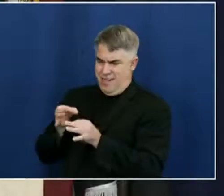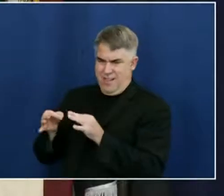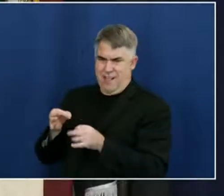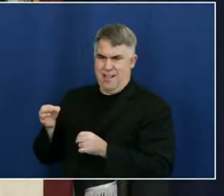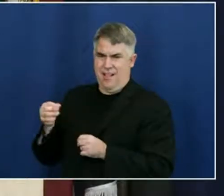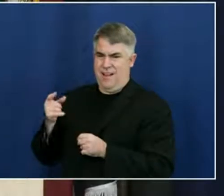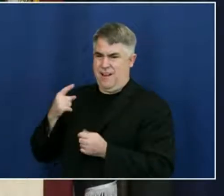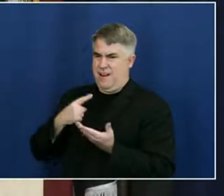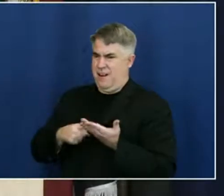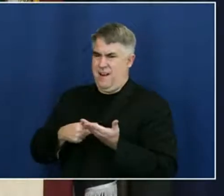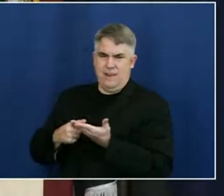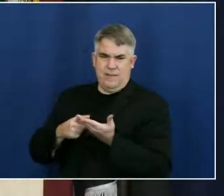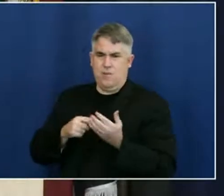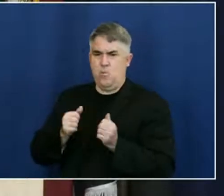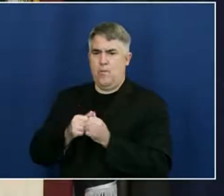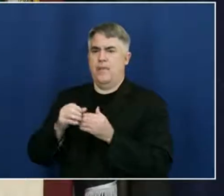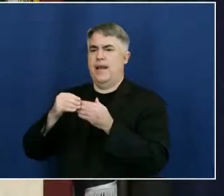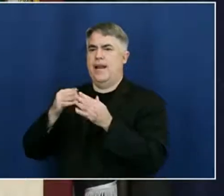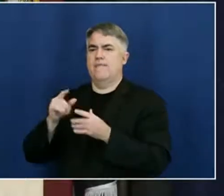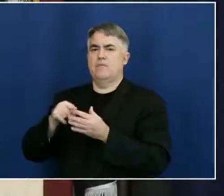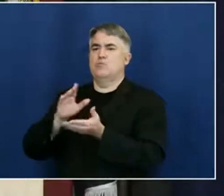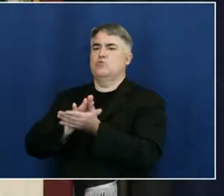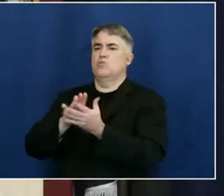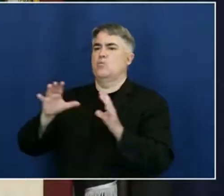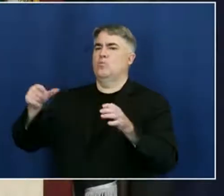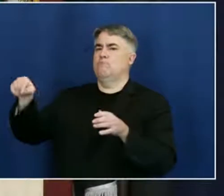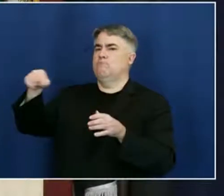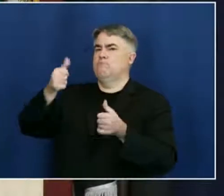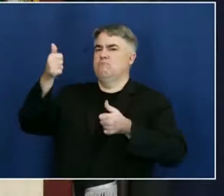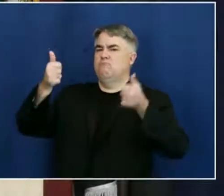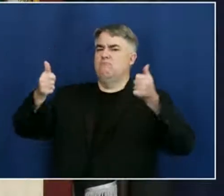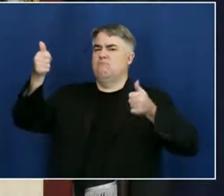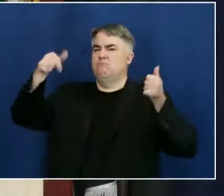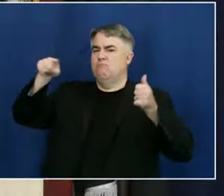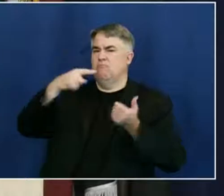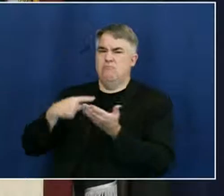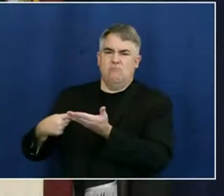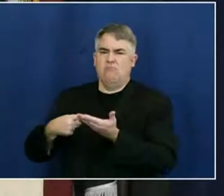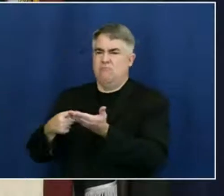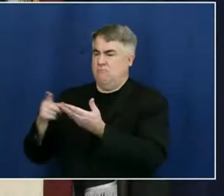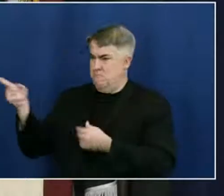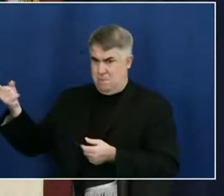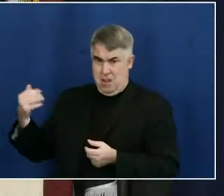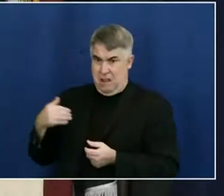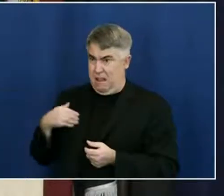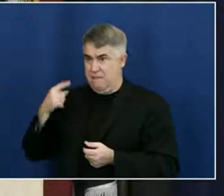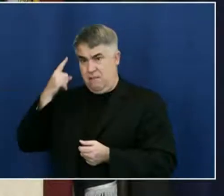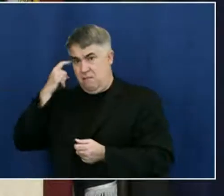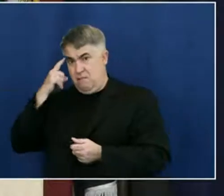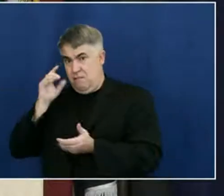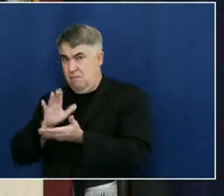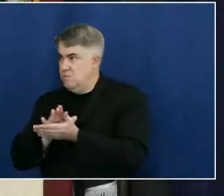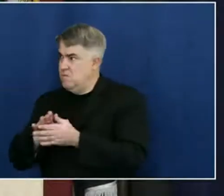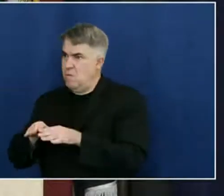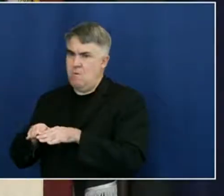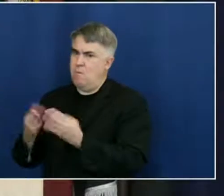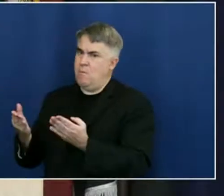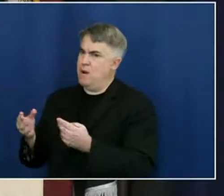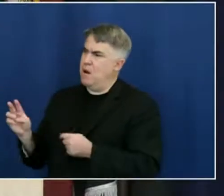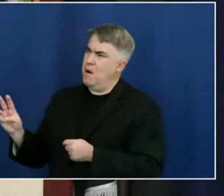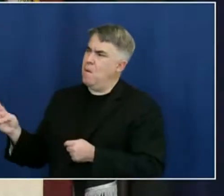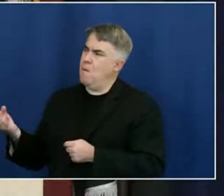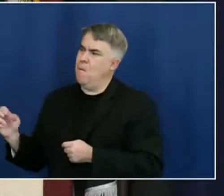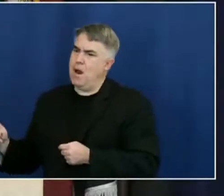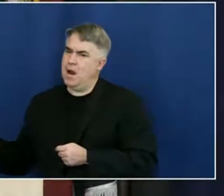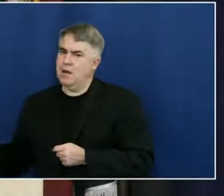today. Based on those conversations, do you have any kind of a thought on a timeline when schools could, in fact, begin to